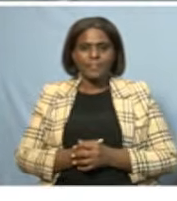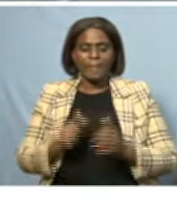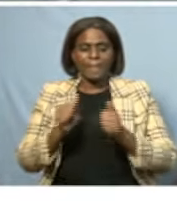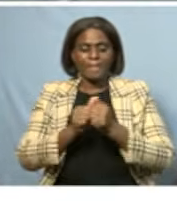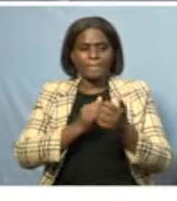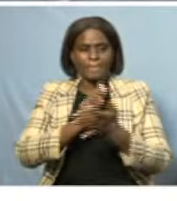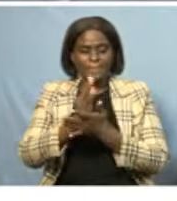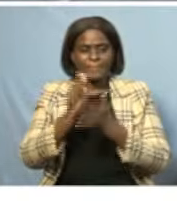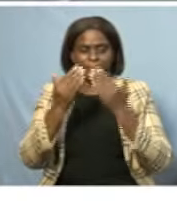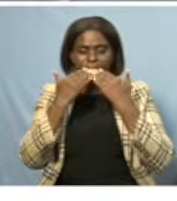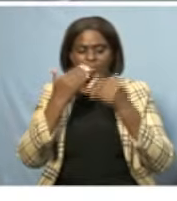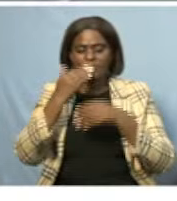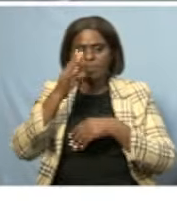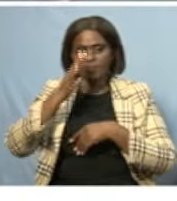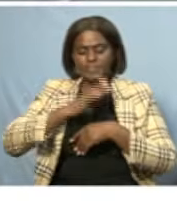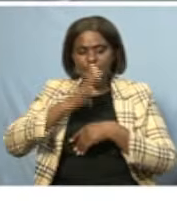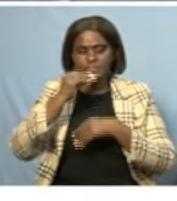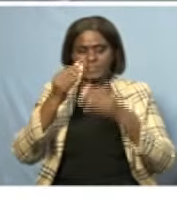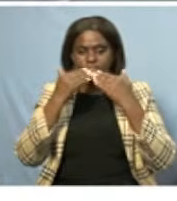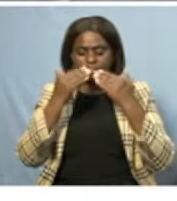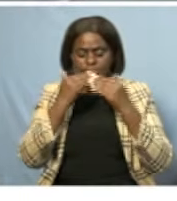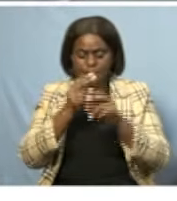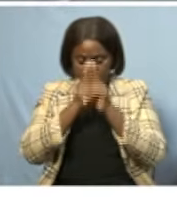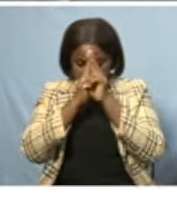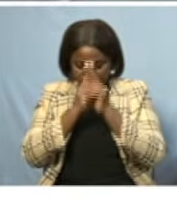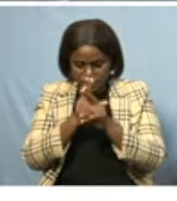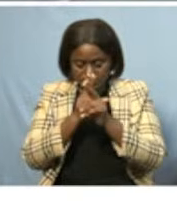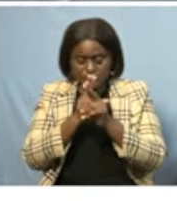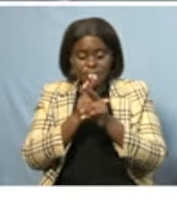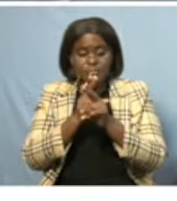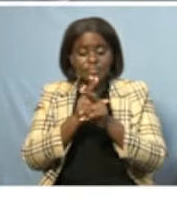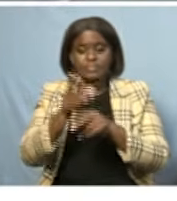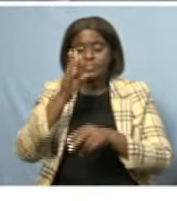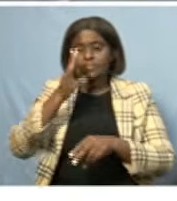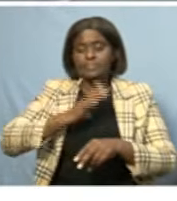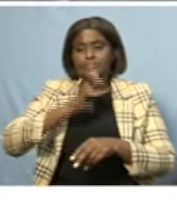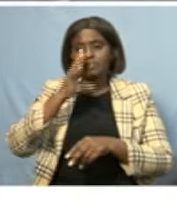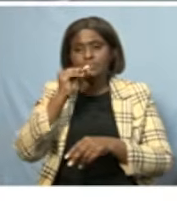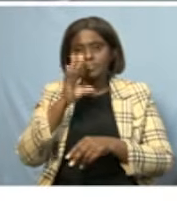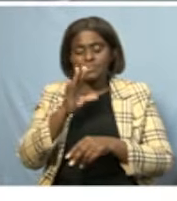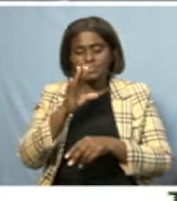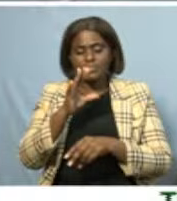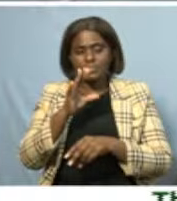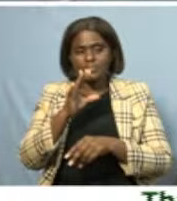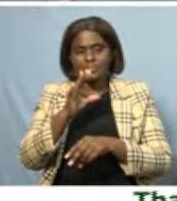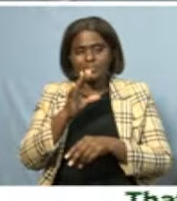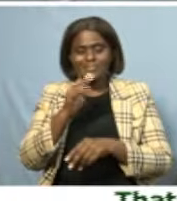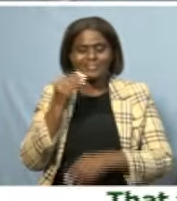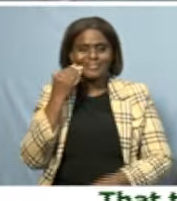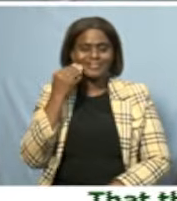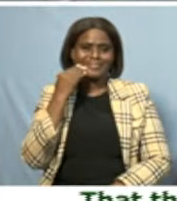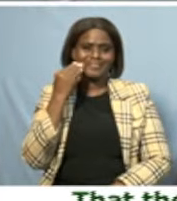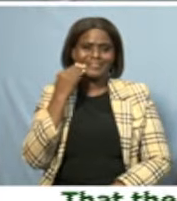address. Thank you, Madam Speaker, and thank you, Honorable. Madam Speaker,